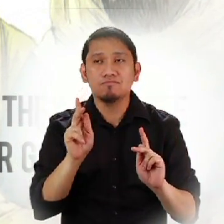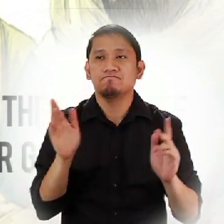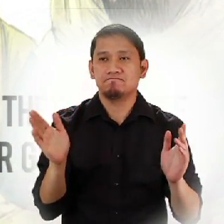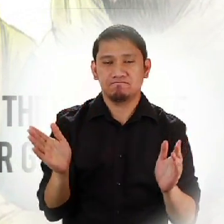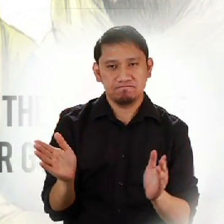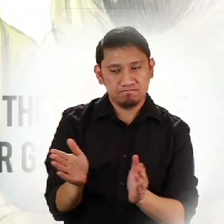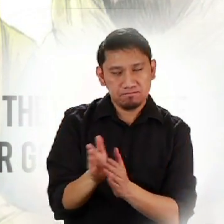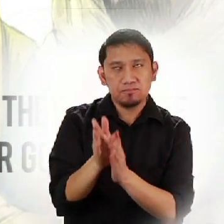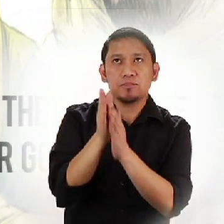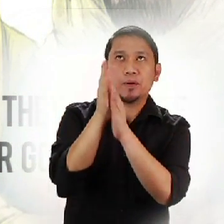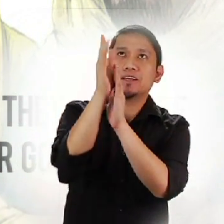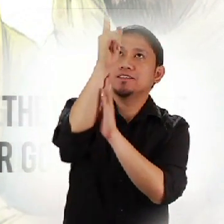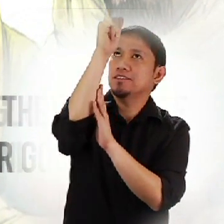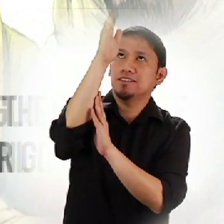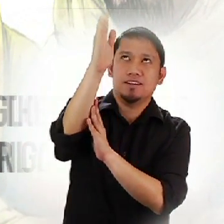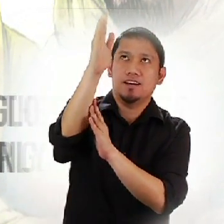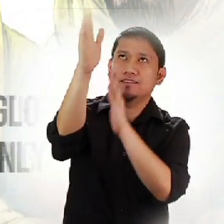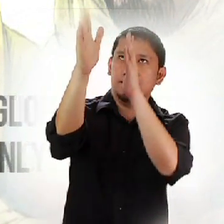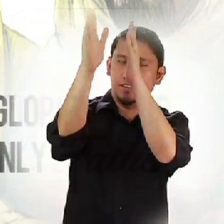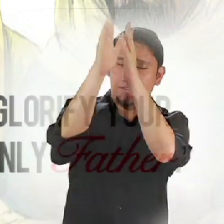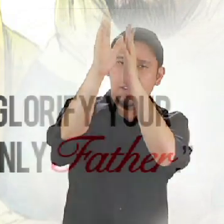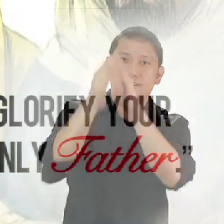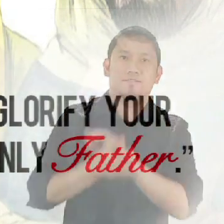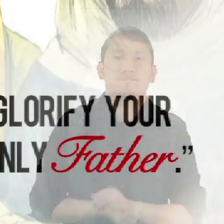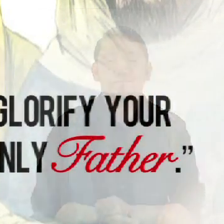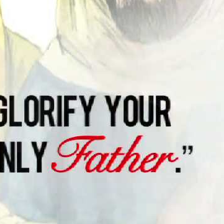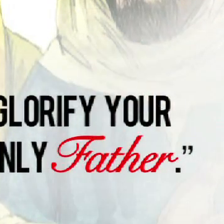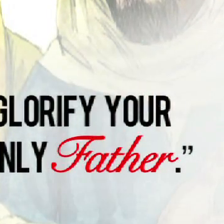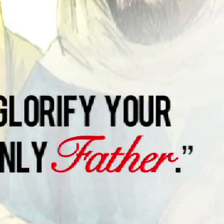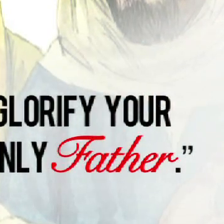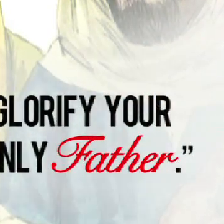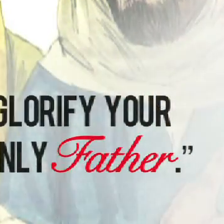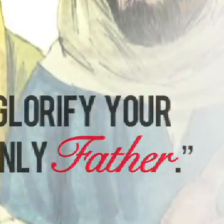give praise to God the Father.